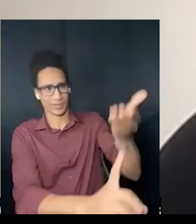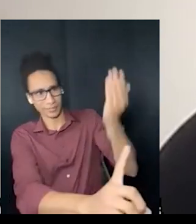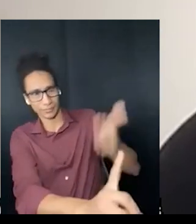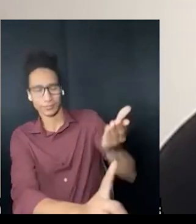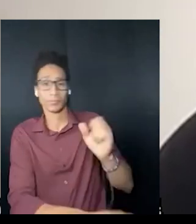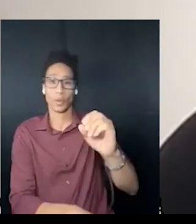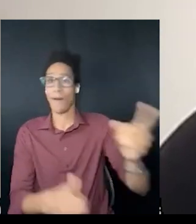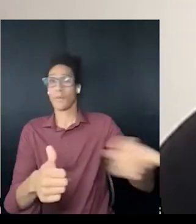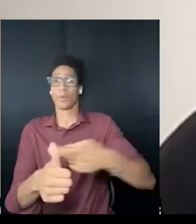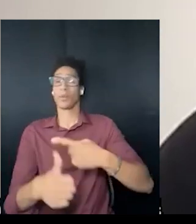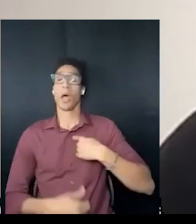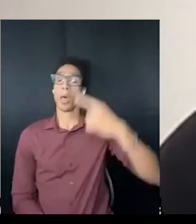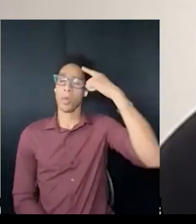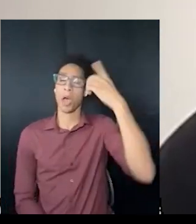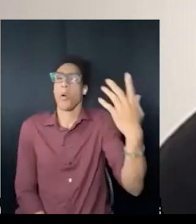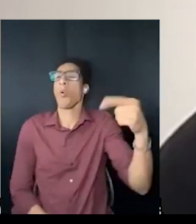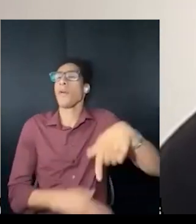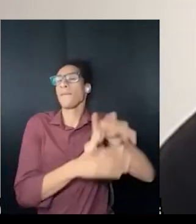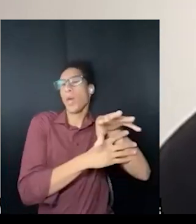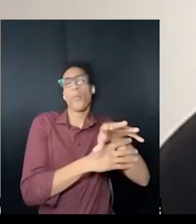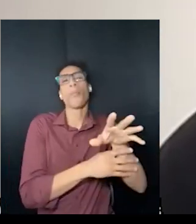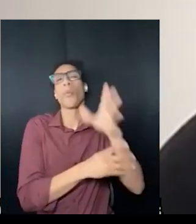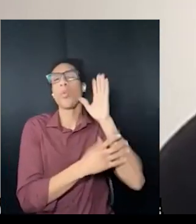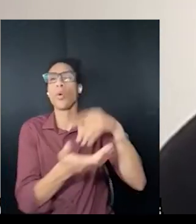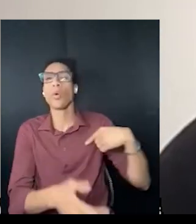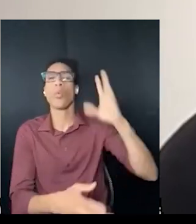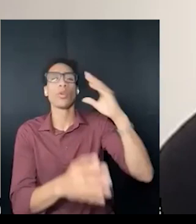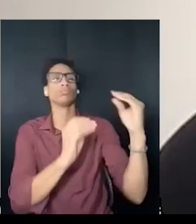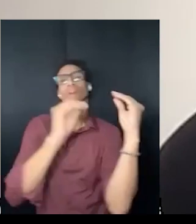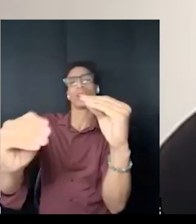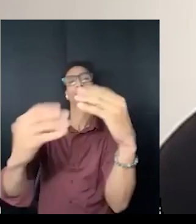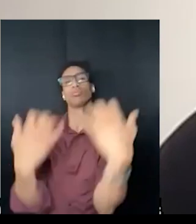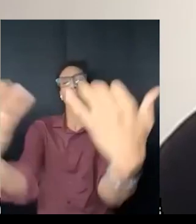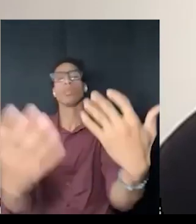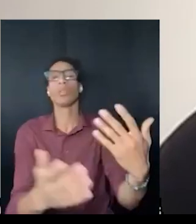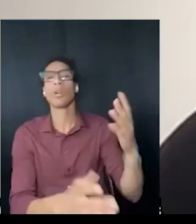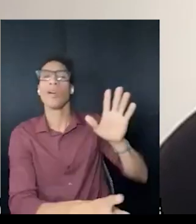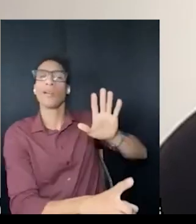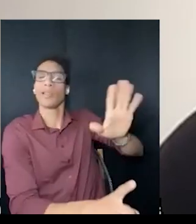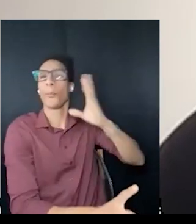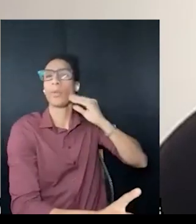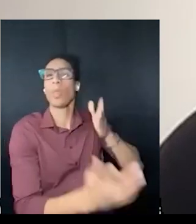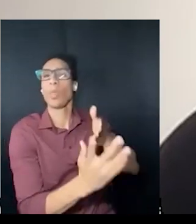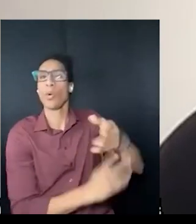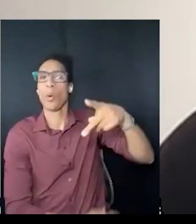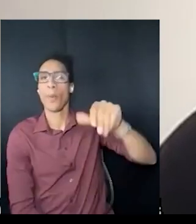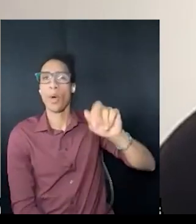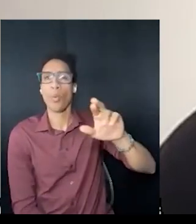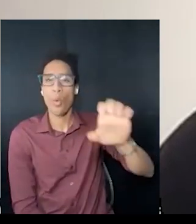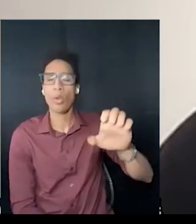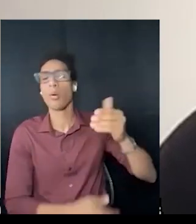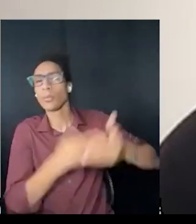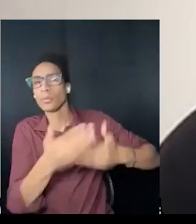about, how the parole process went for Lawrence. And I had a little